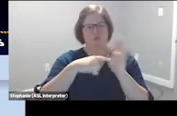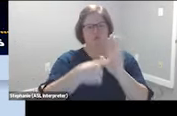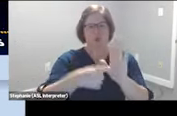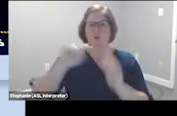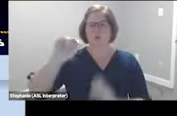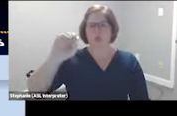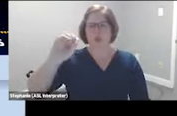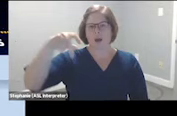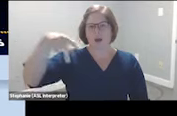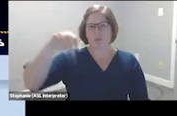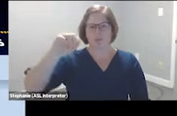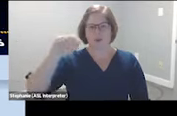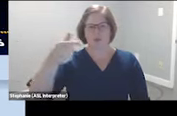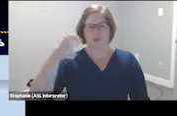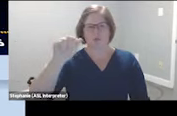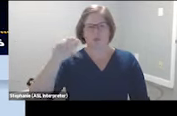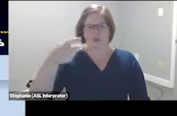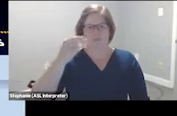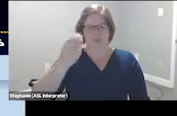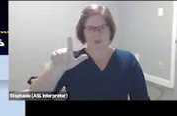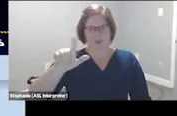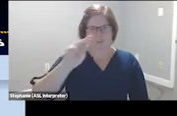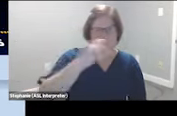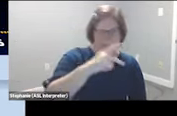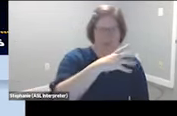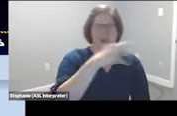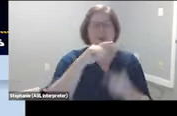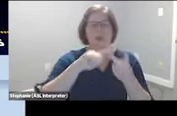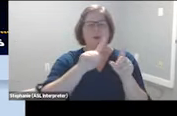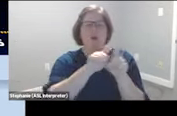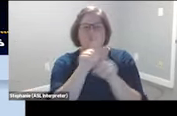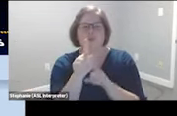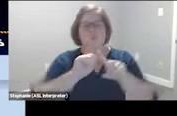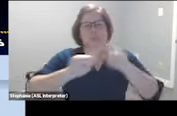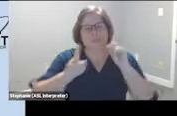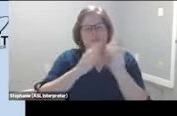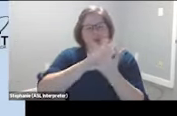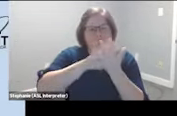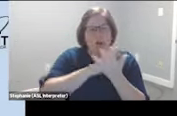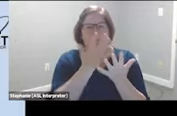graphical elements such as shades and color to be shown by varying heights of the pins.